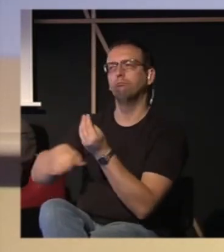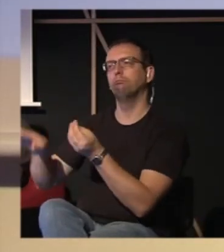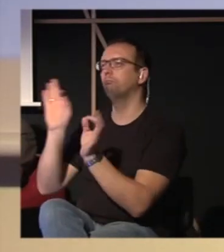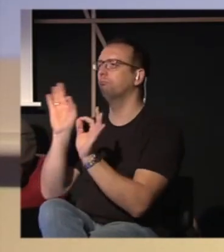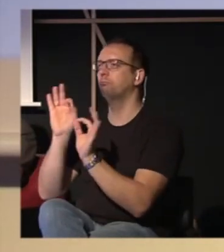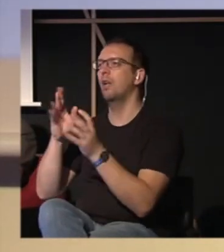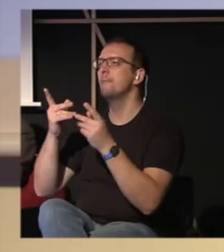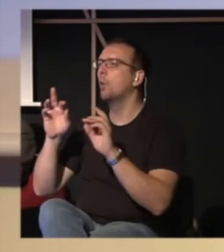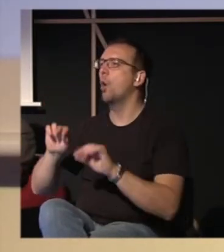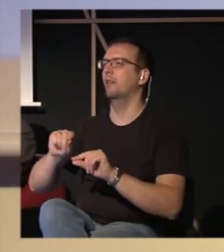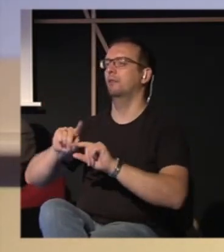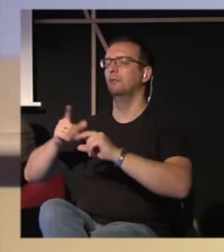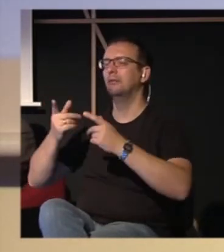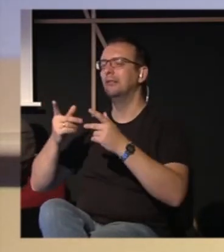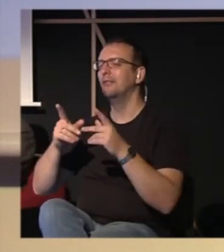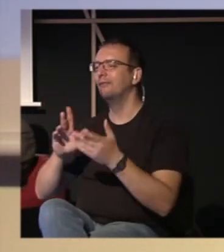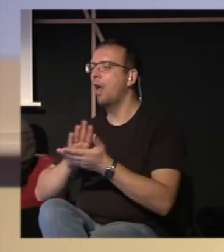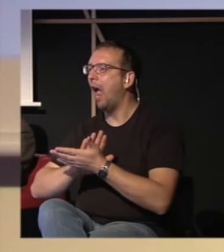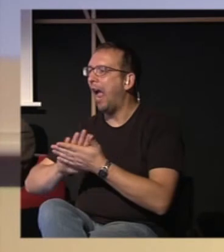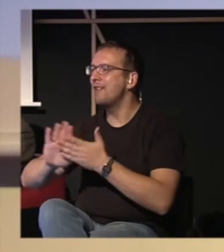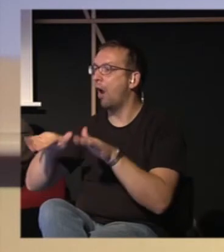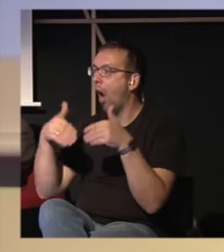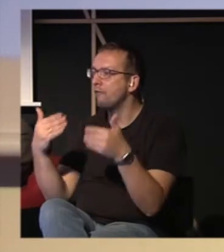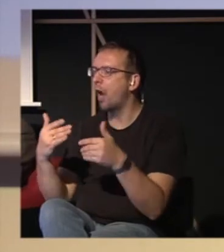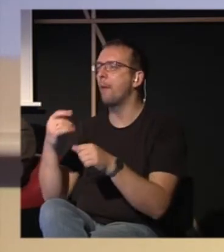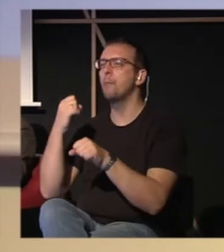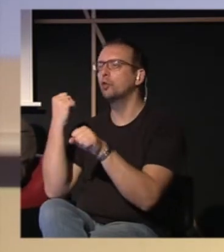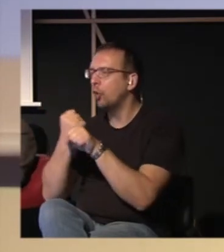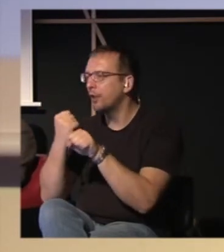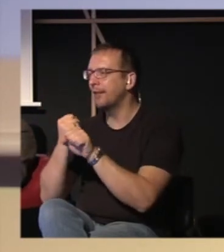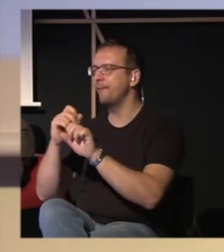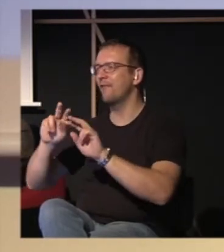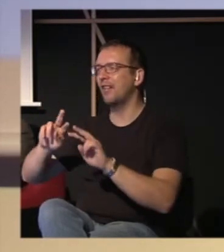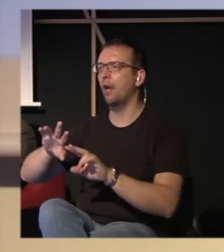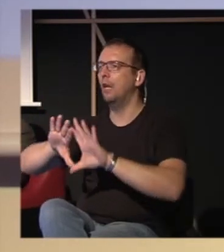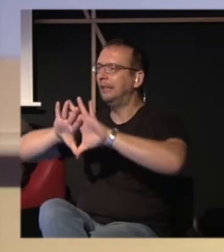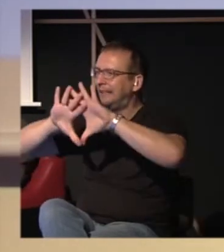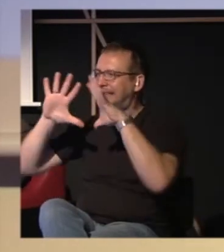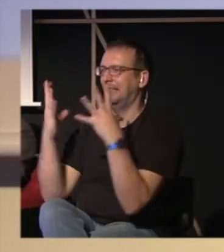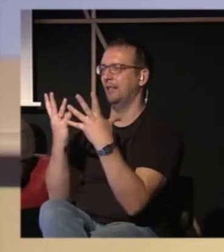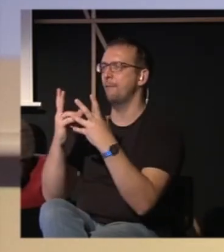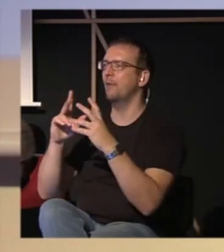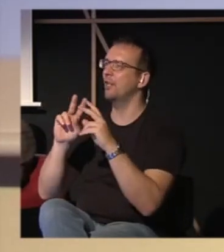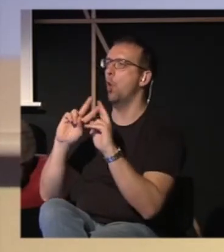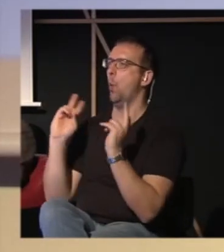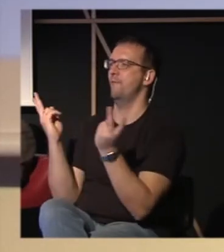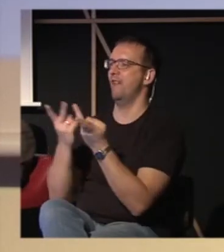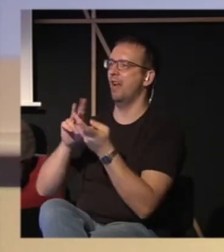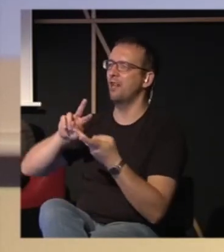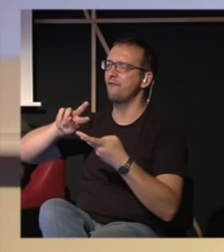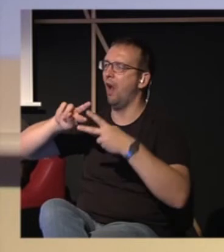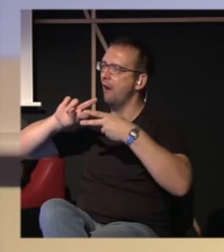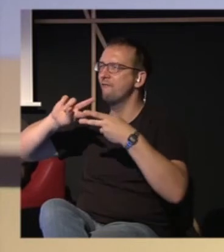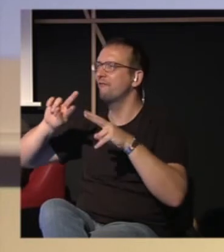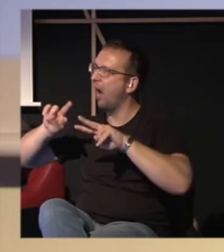like these campaigns, more take the examples, the role models to the people, and then this helps a lot to